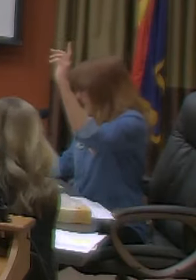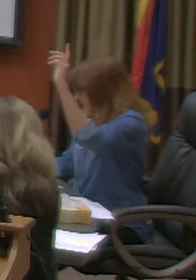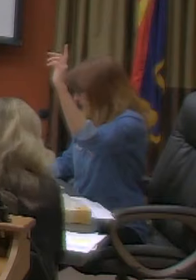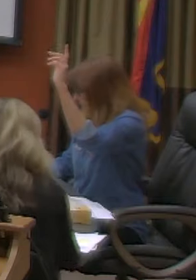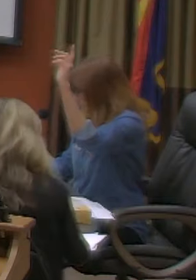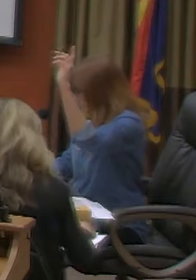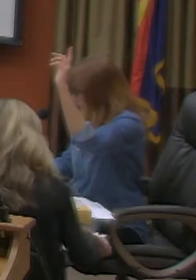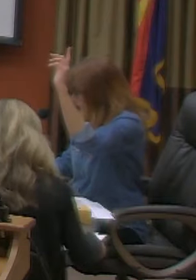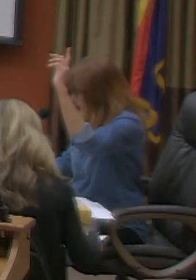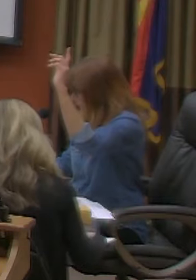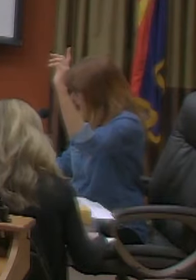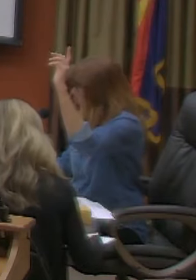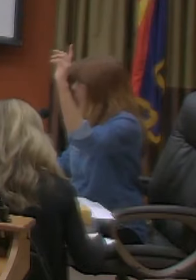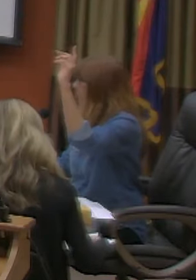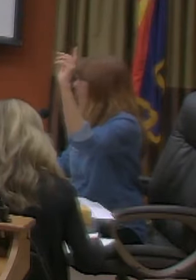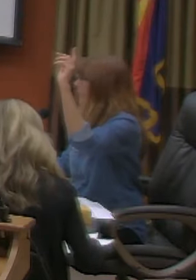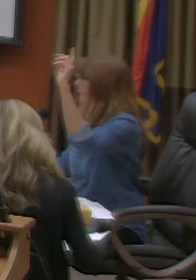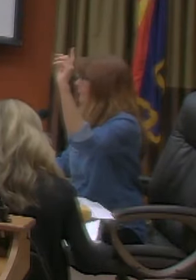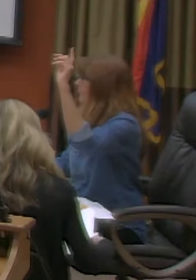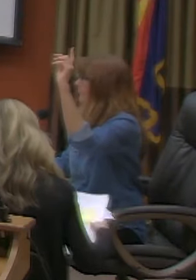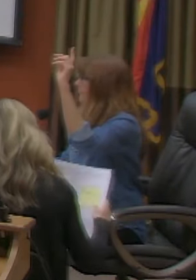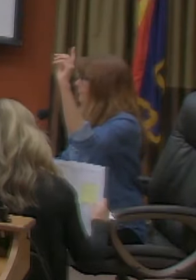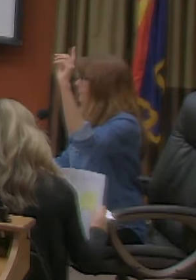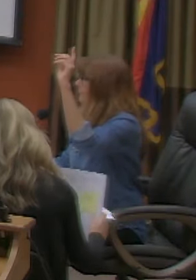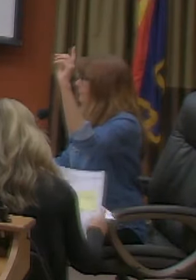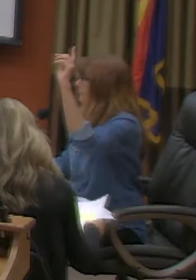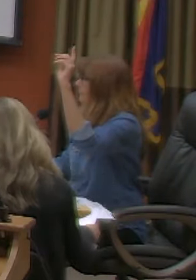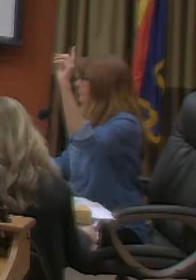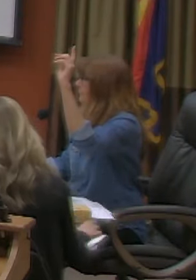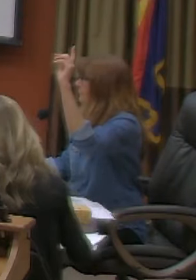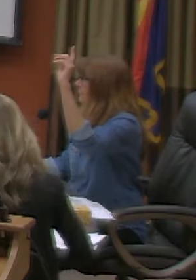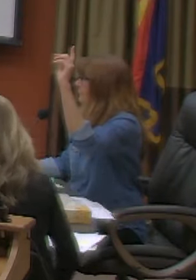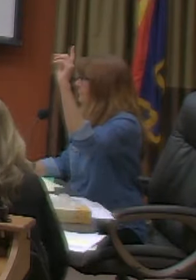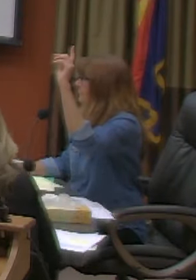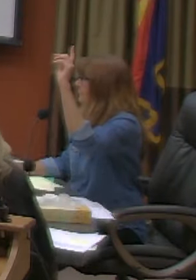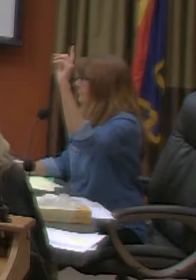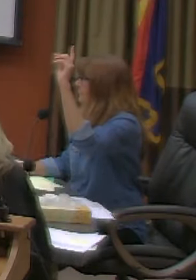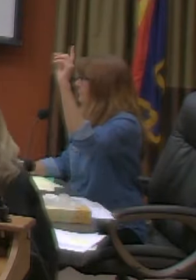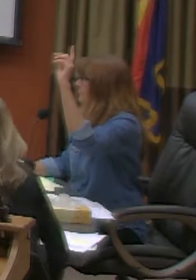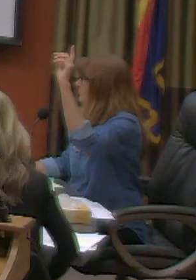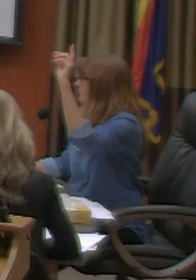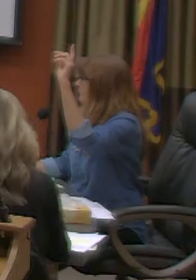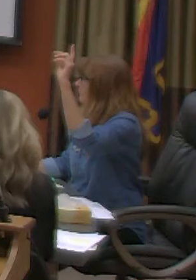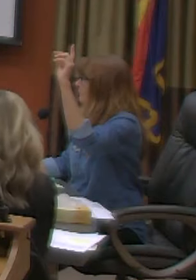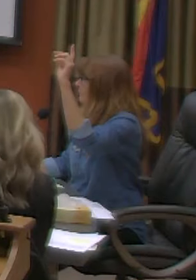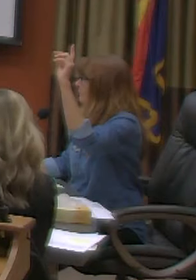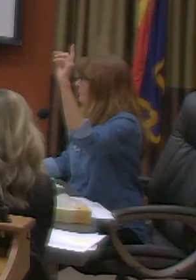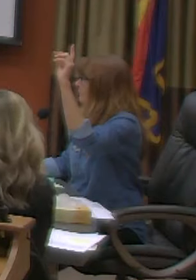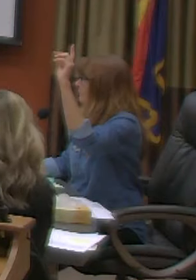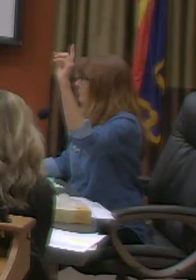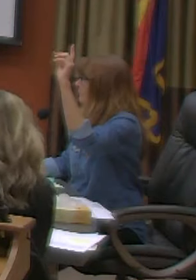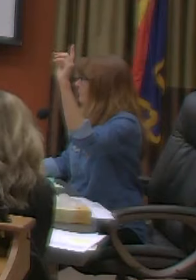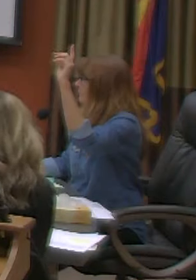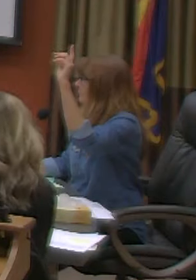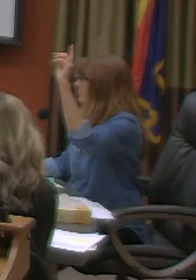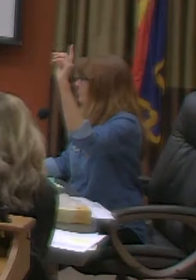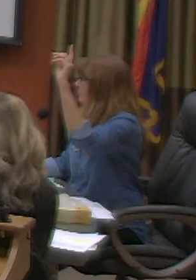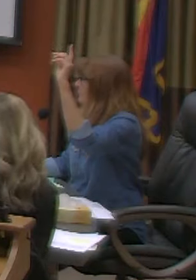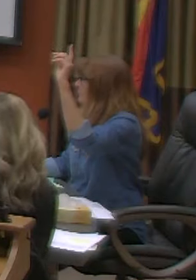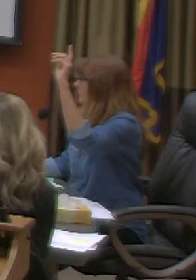think to say that we're not being transparent as we go about doing this, I think we are being